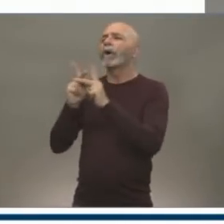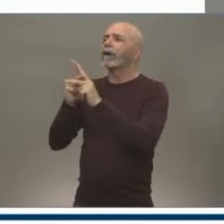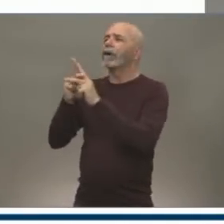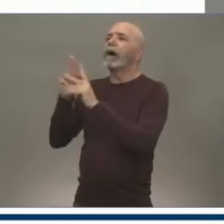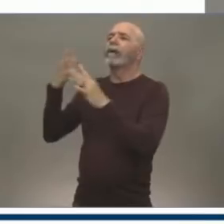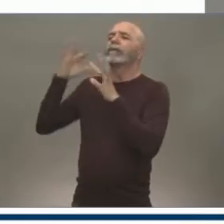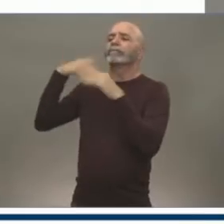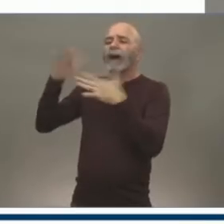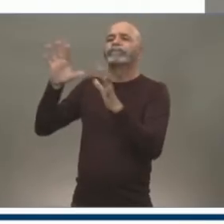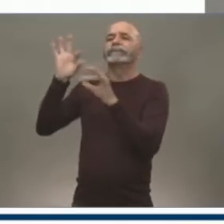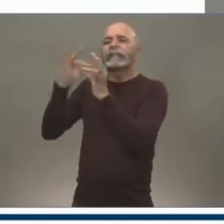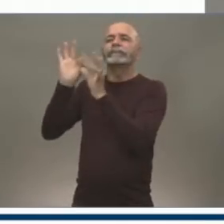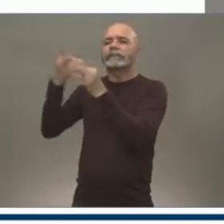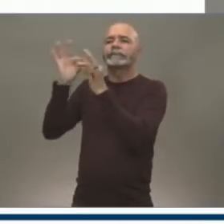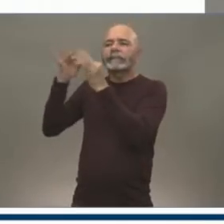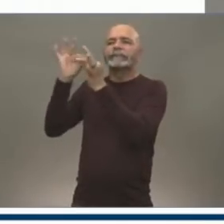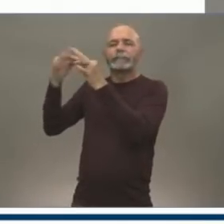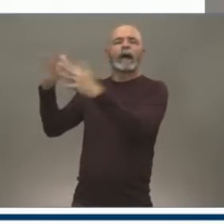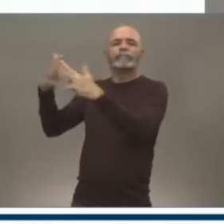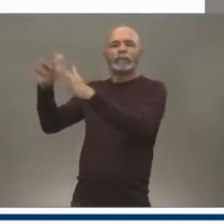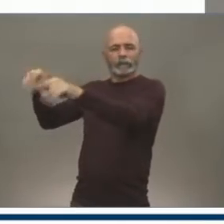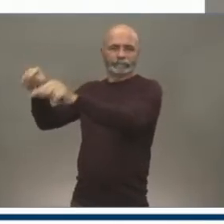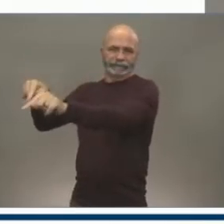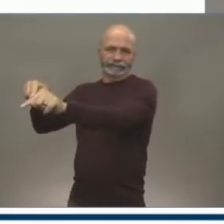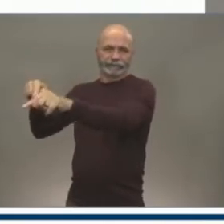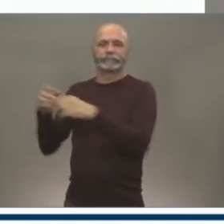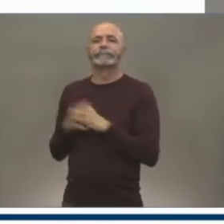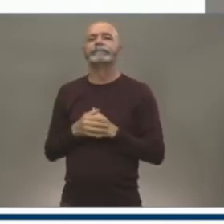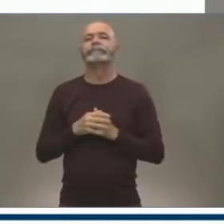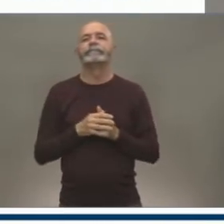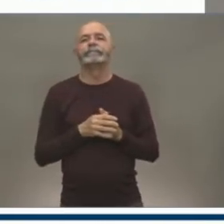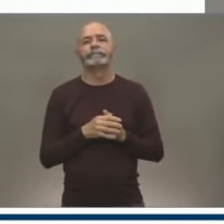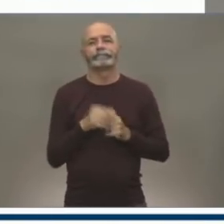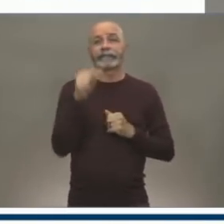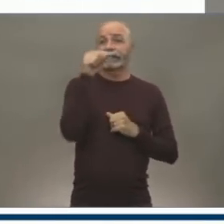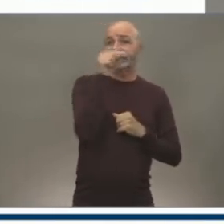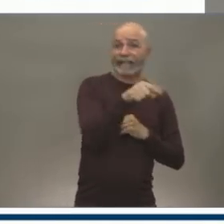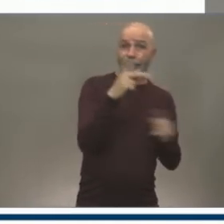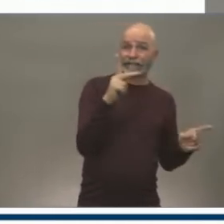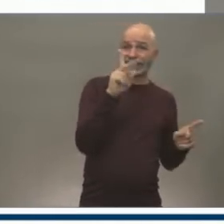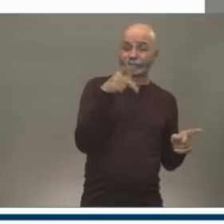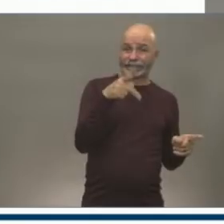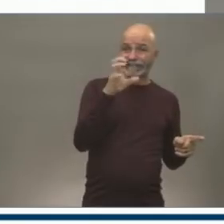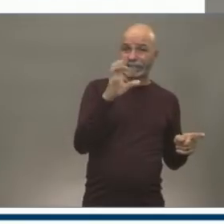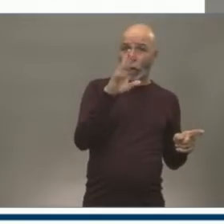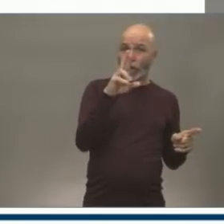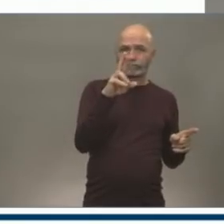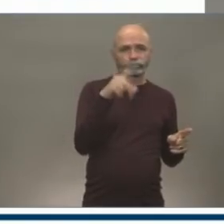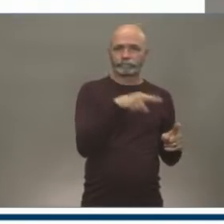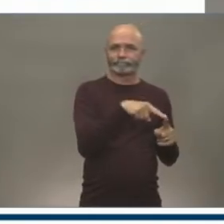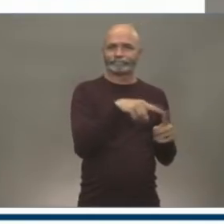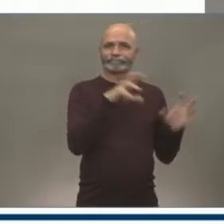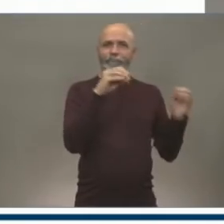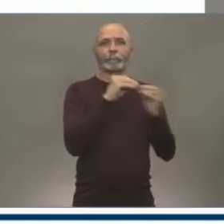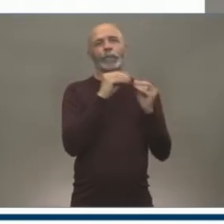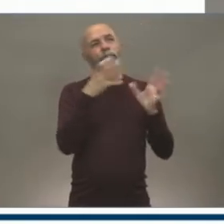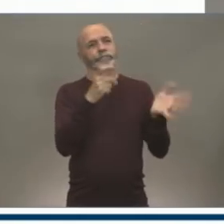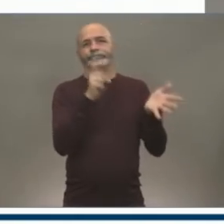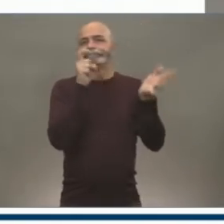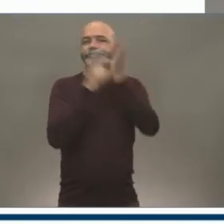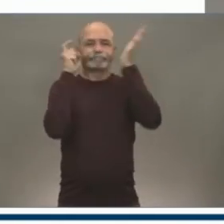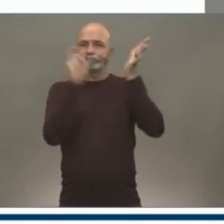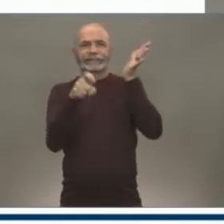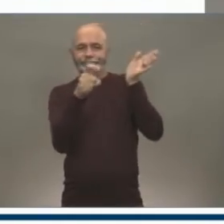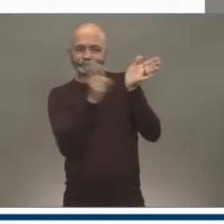and without having all the infrastructure that the PCR test requires. We have to acknowledge, though, that the reason we're able